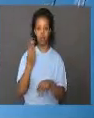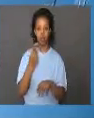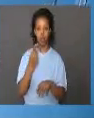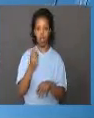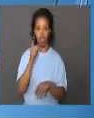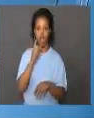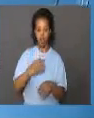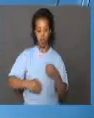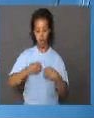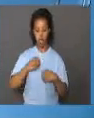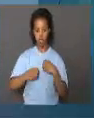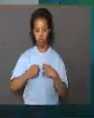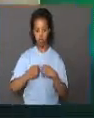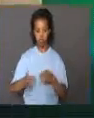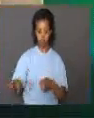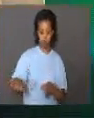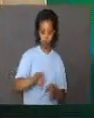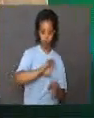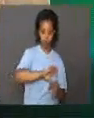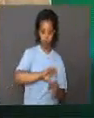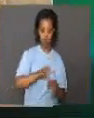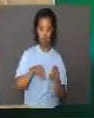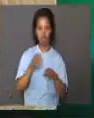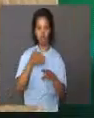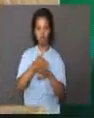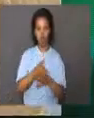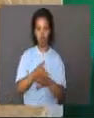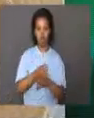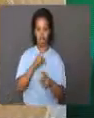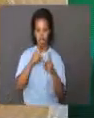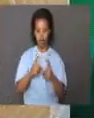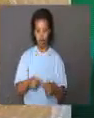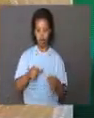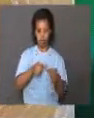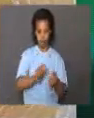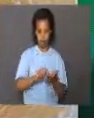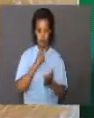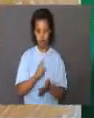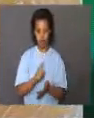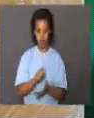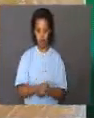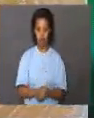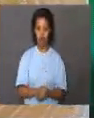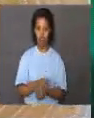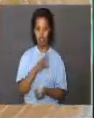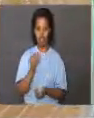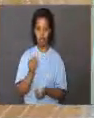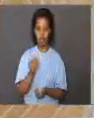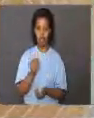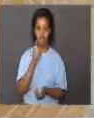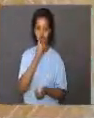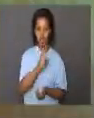culturing organisms. Petri dishes are often used in combination